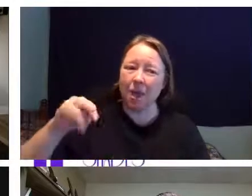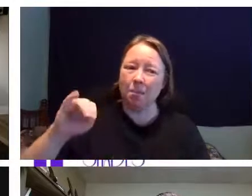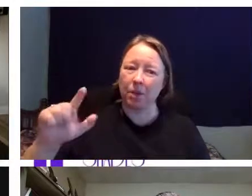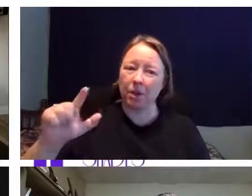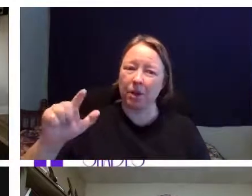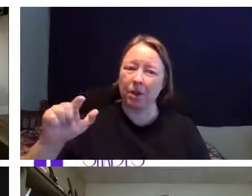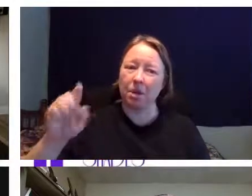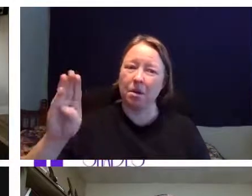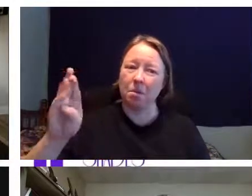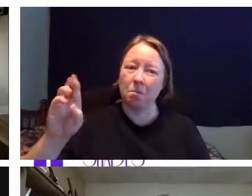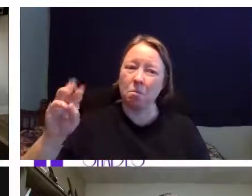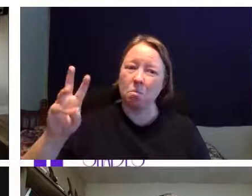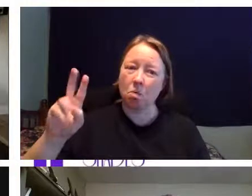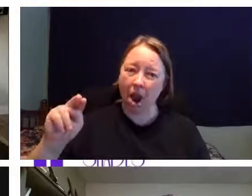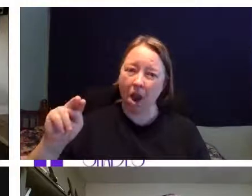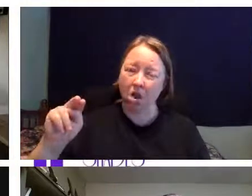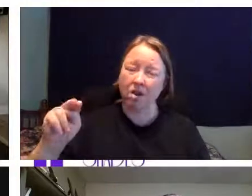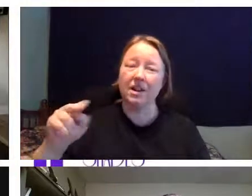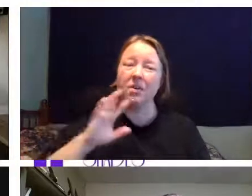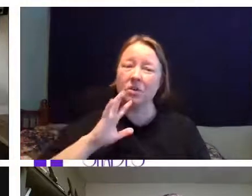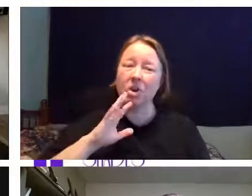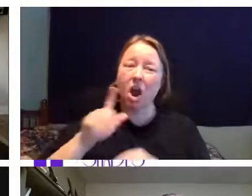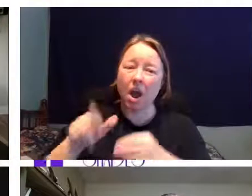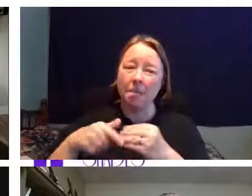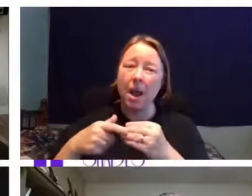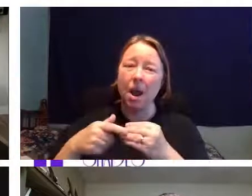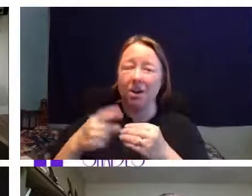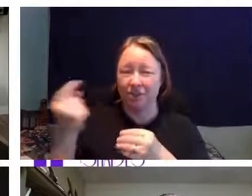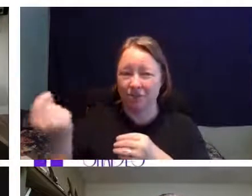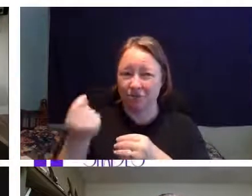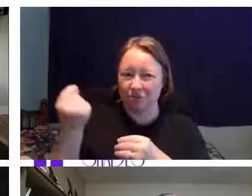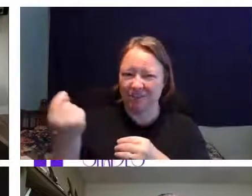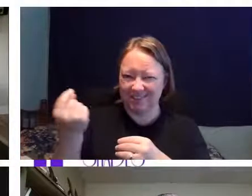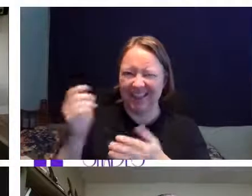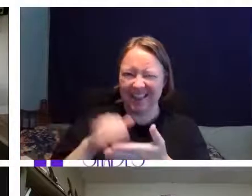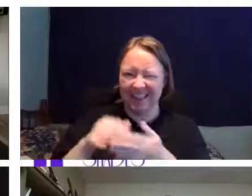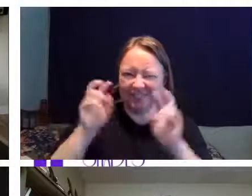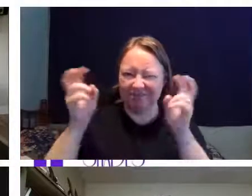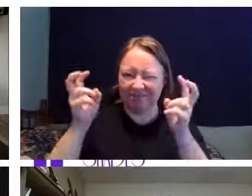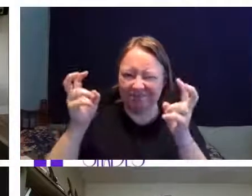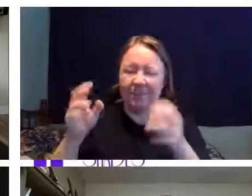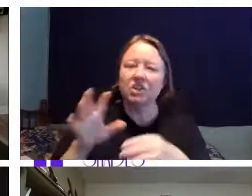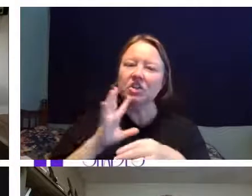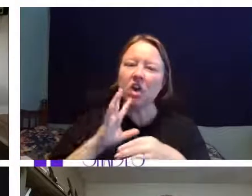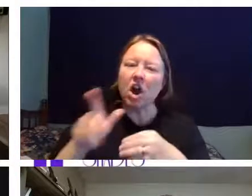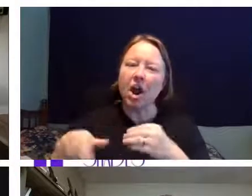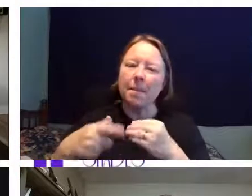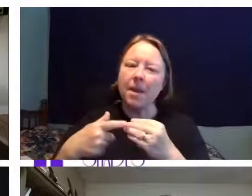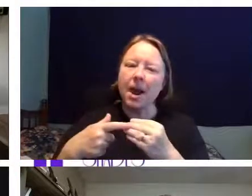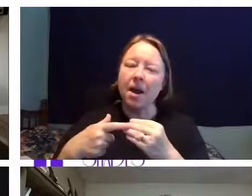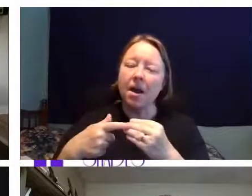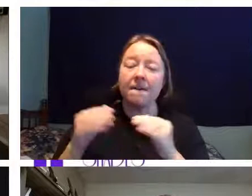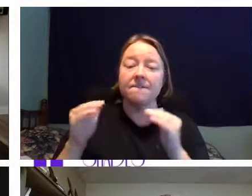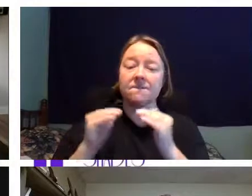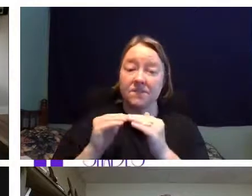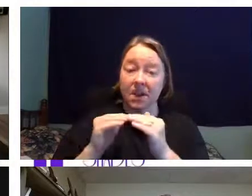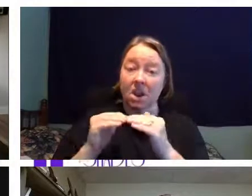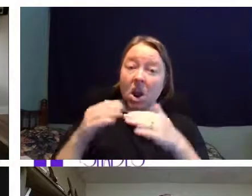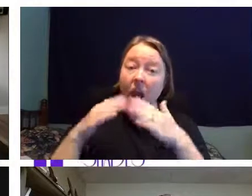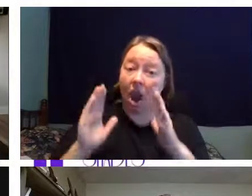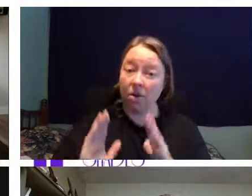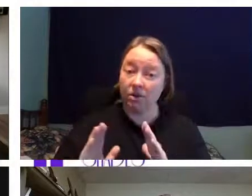we're just talking about it on Tuesday. Let's talk about it Tuesday. And we're talking about fair housing